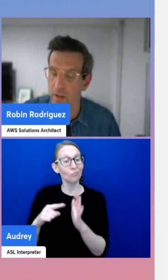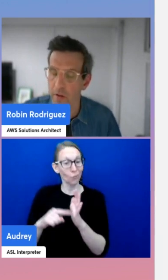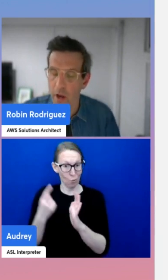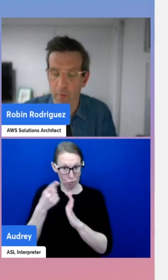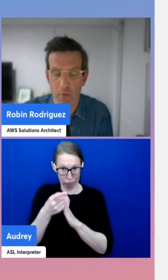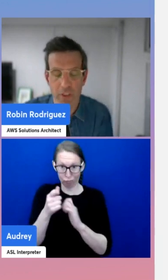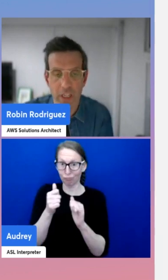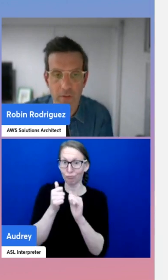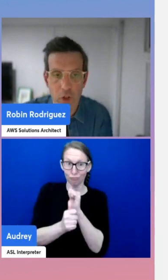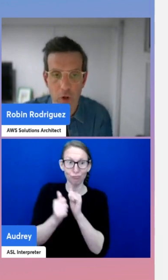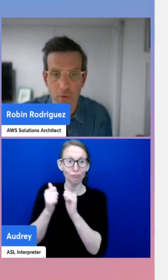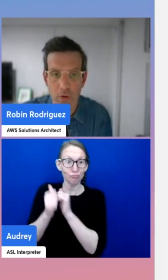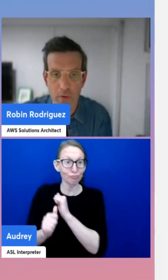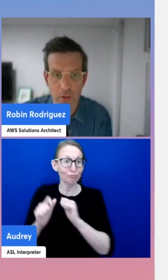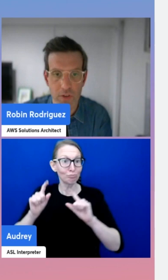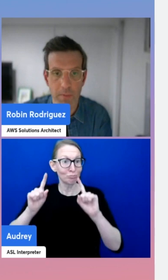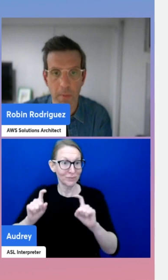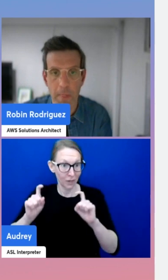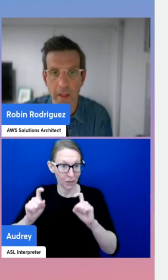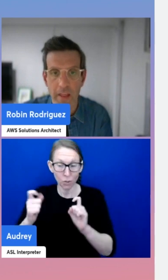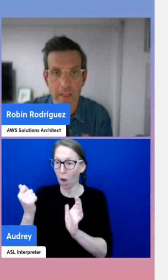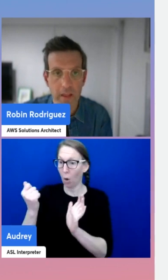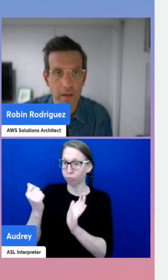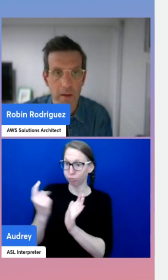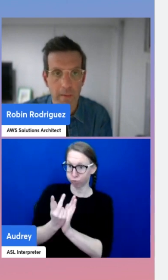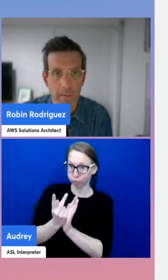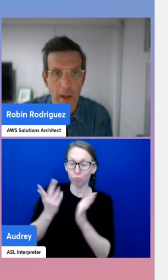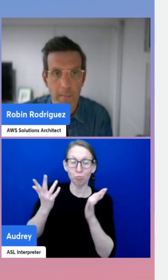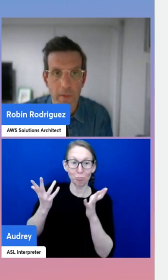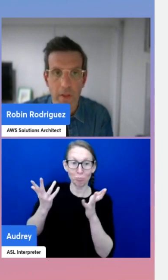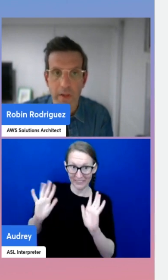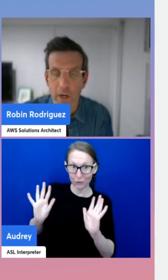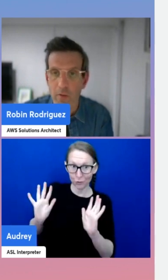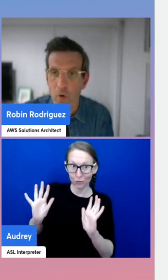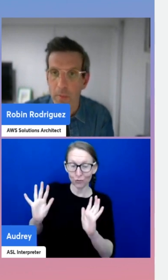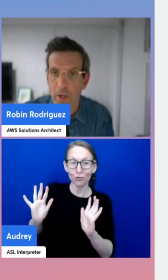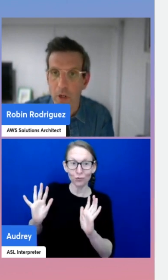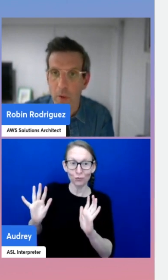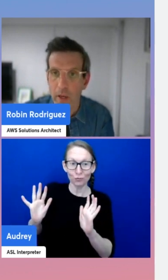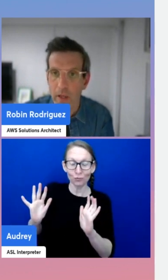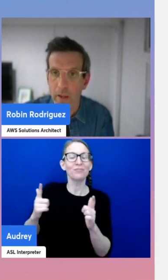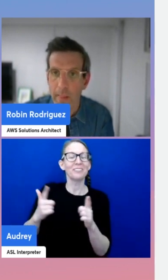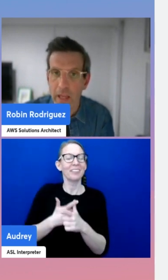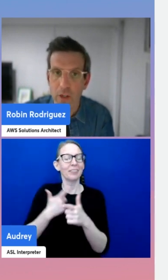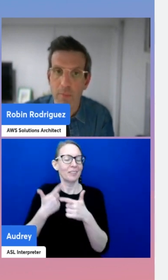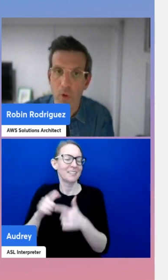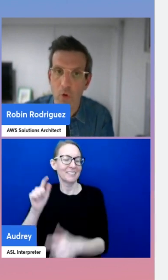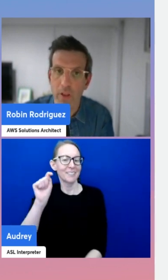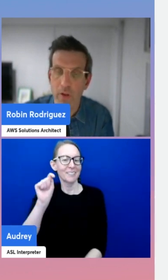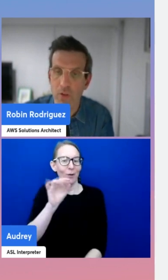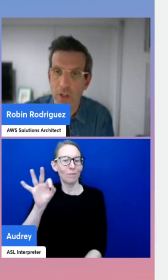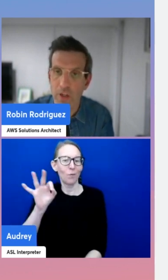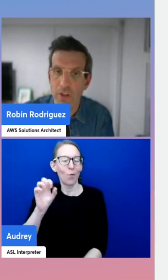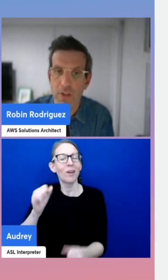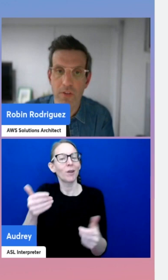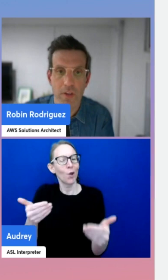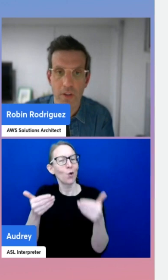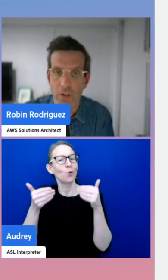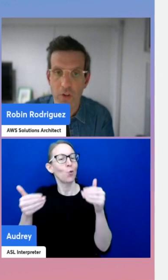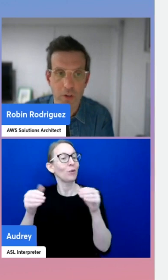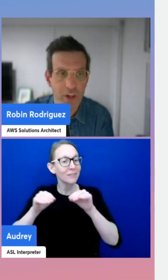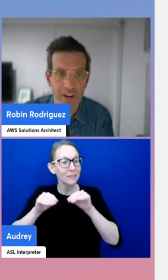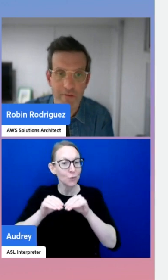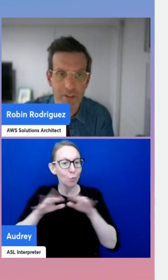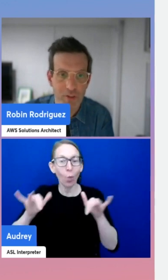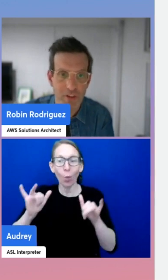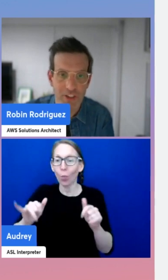tests, received your approvals, then Terraform can go ahead and deploy those changes